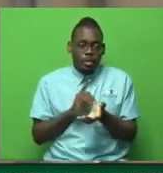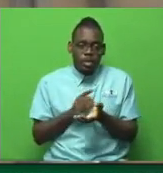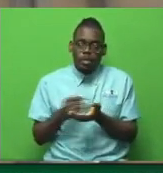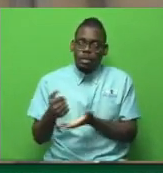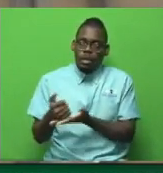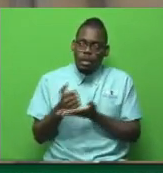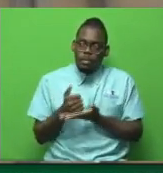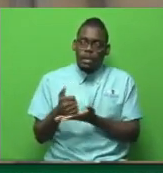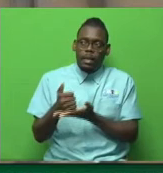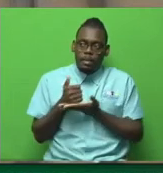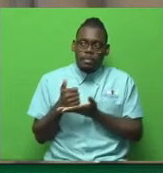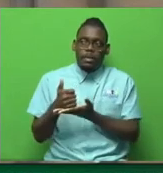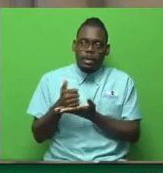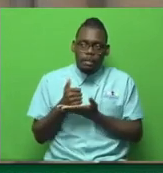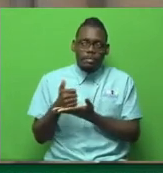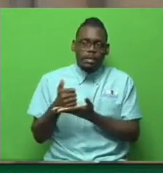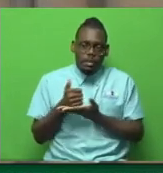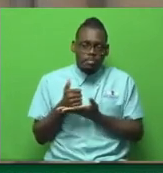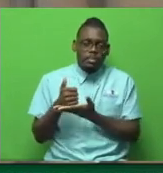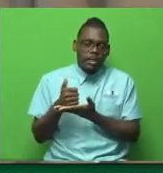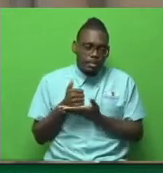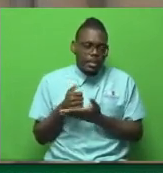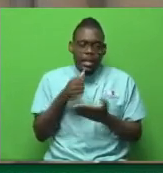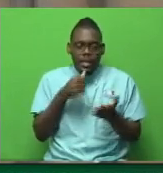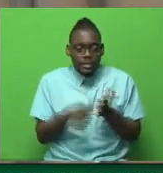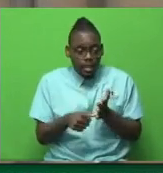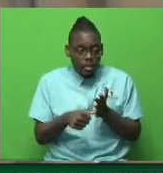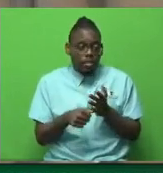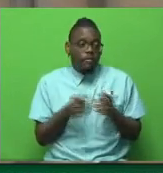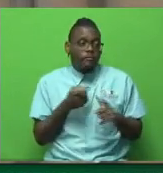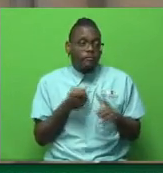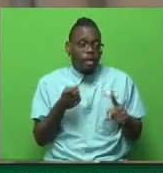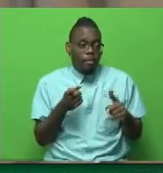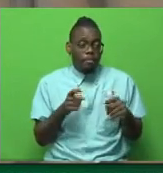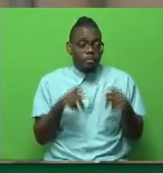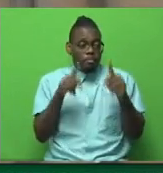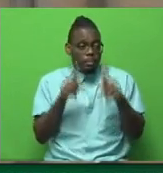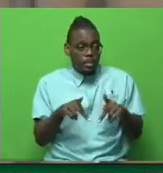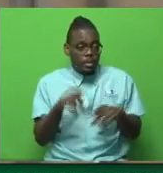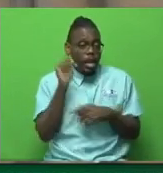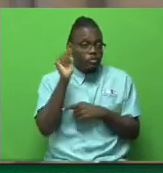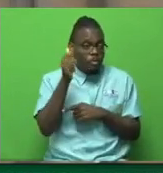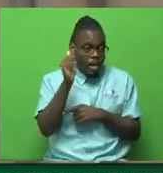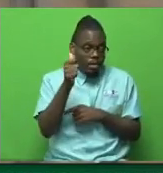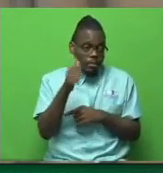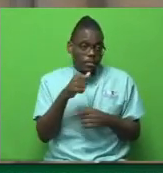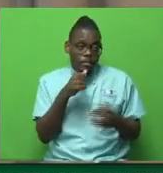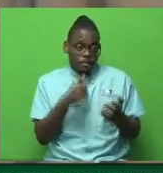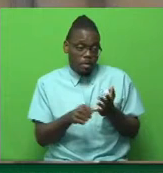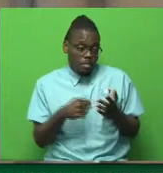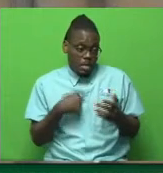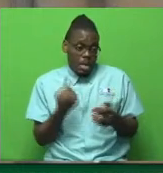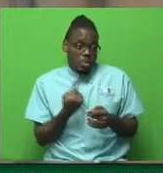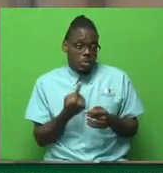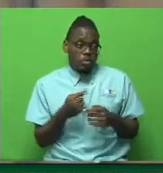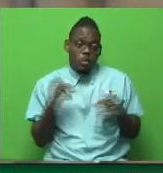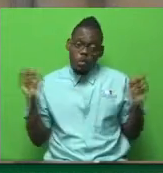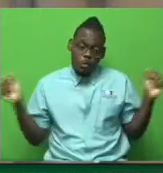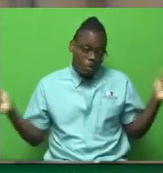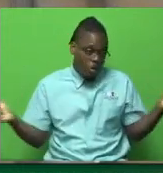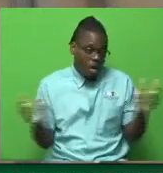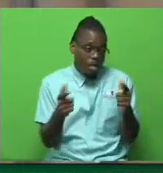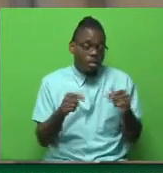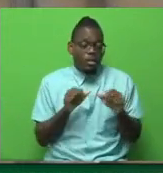the letter from the person from arima that treatment was not for me alone it was for everyone so as we continue